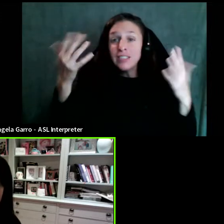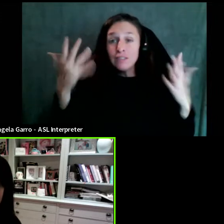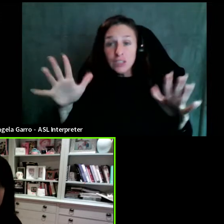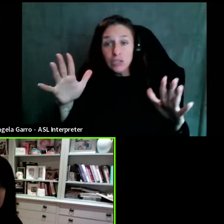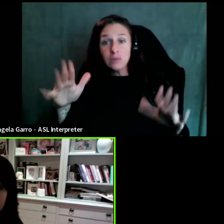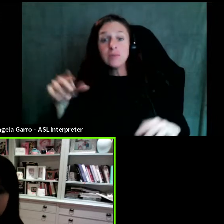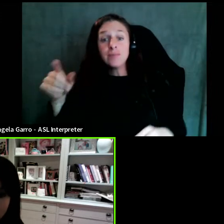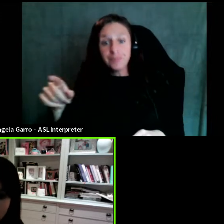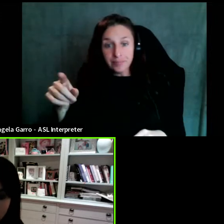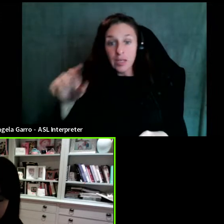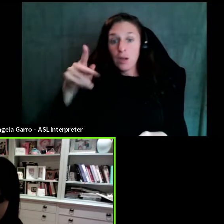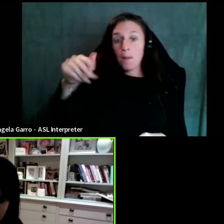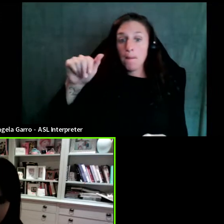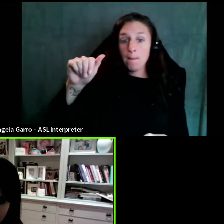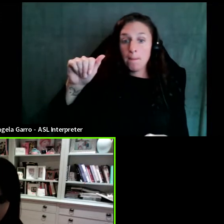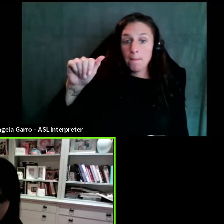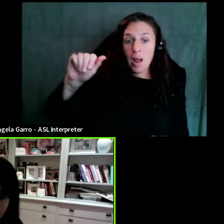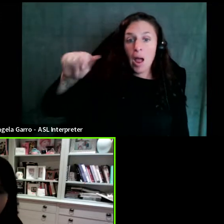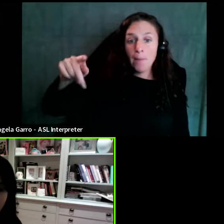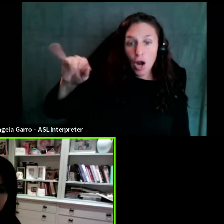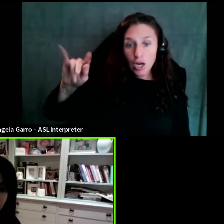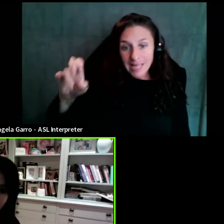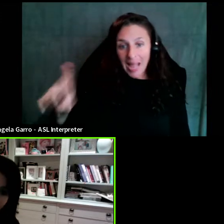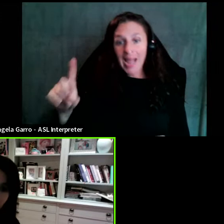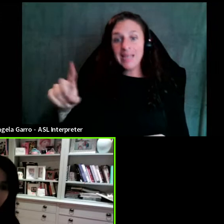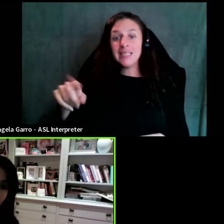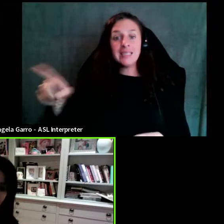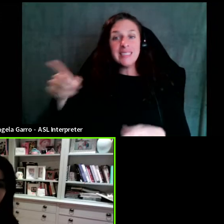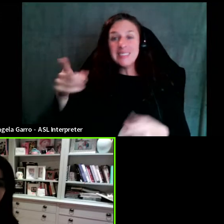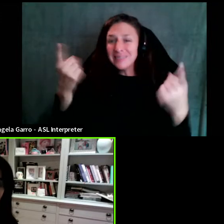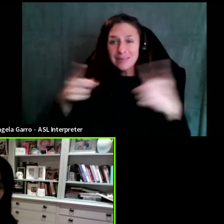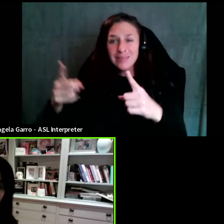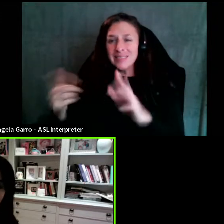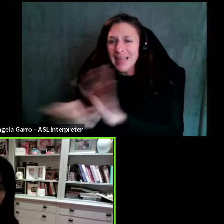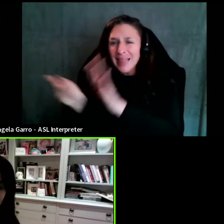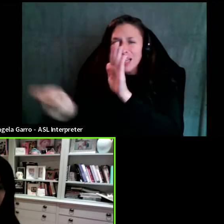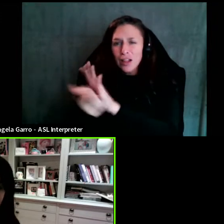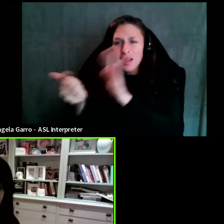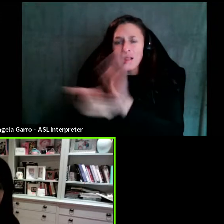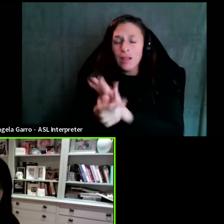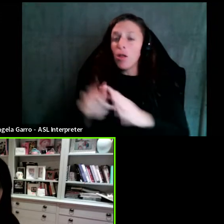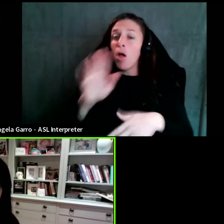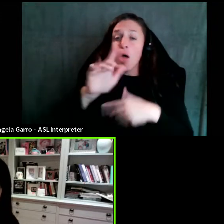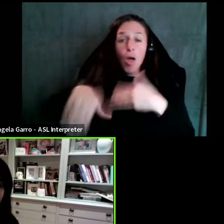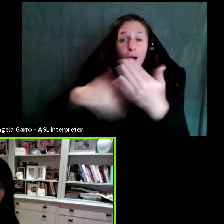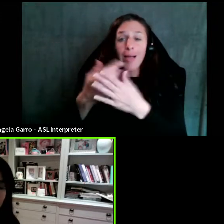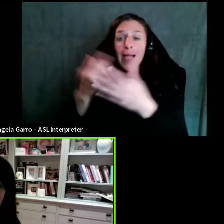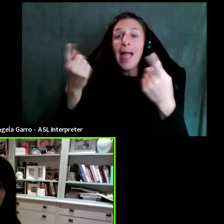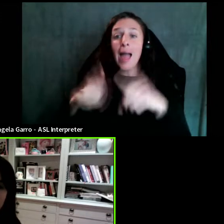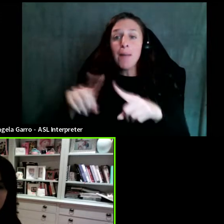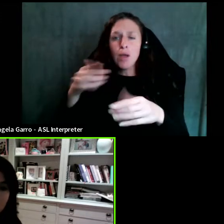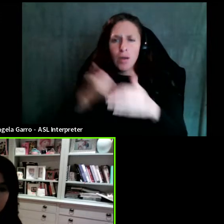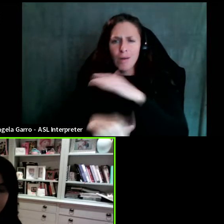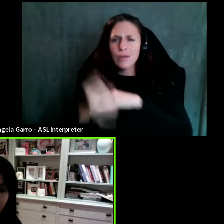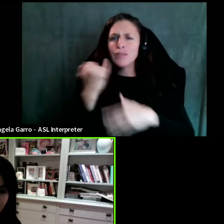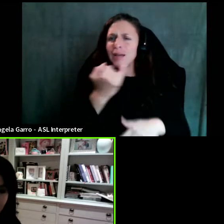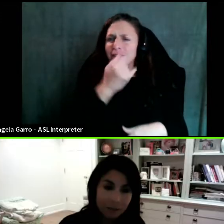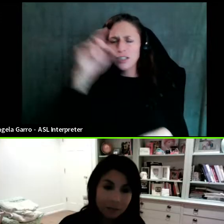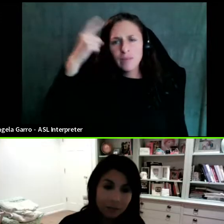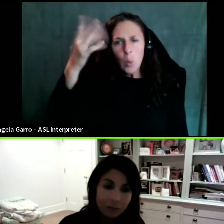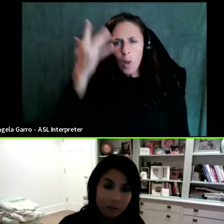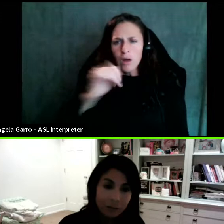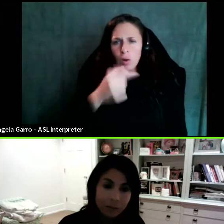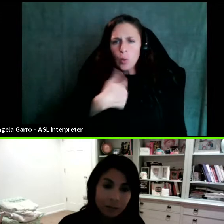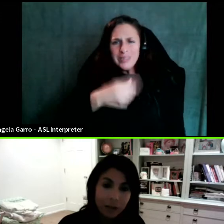these occupations are illegal. All of this happening under the Israeli government. Why aren't we just teaching the